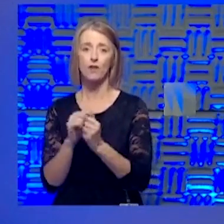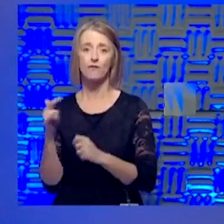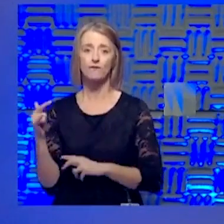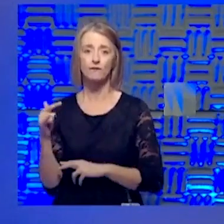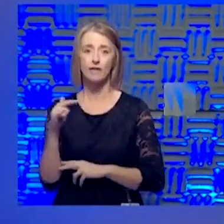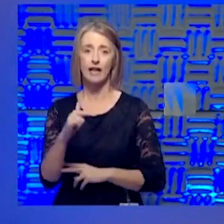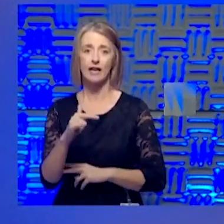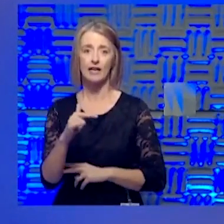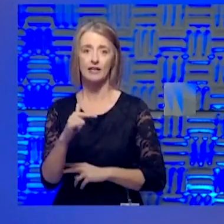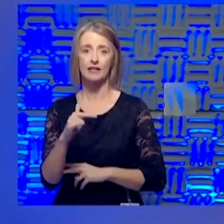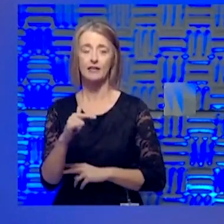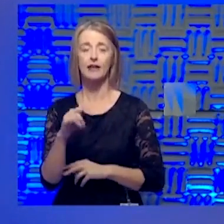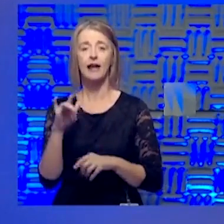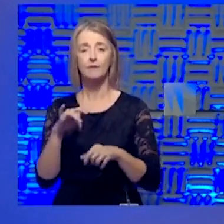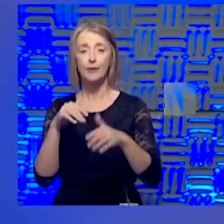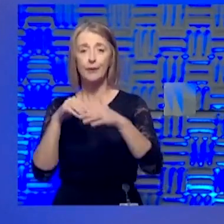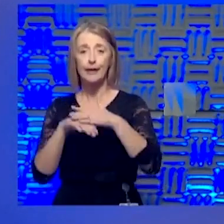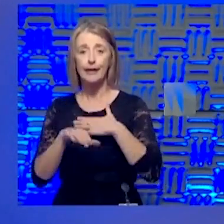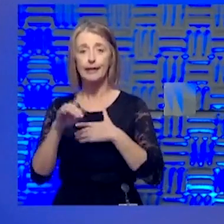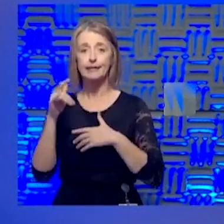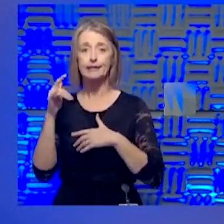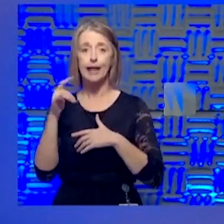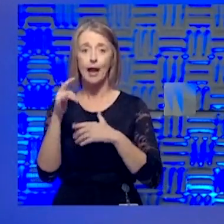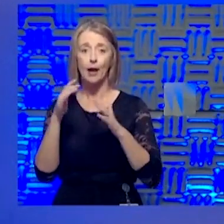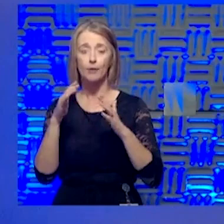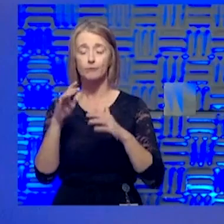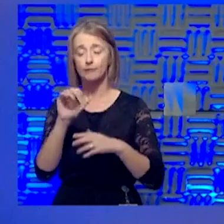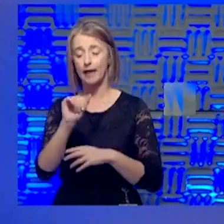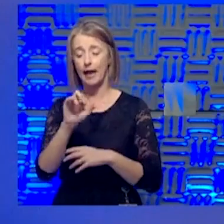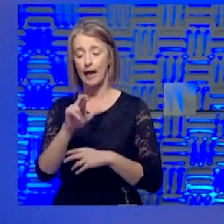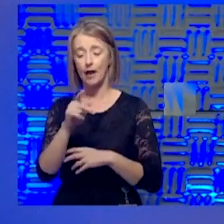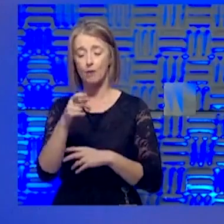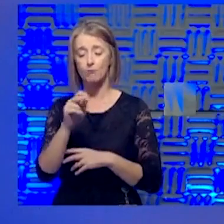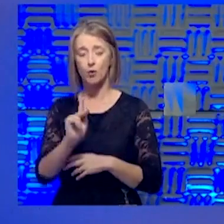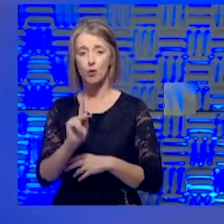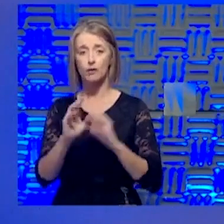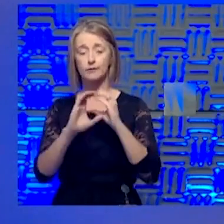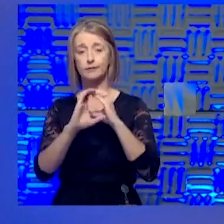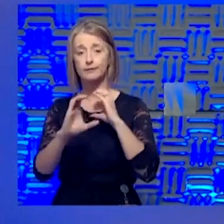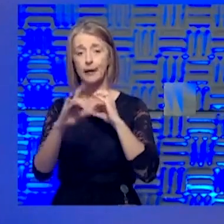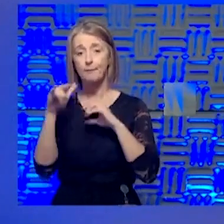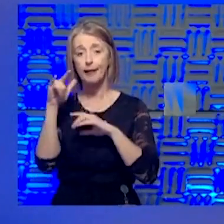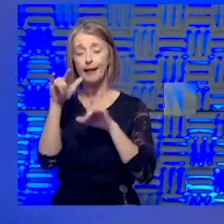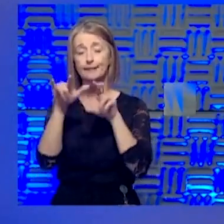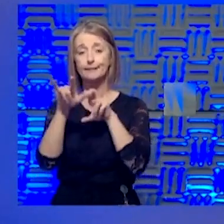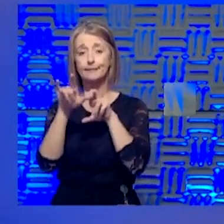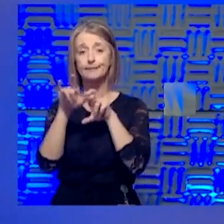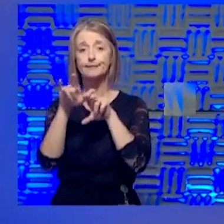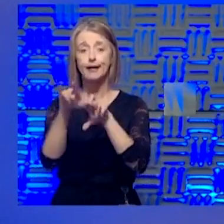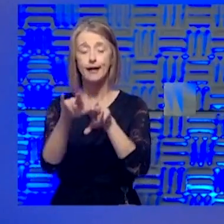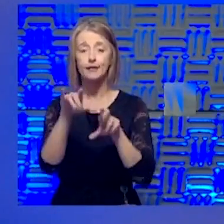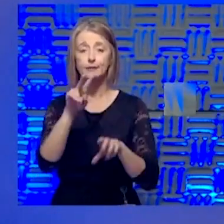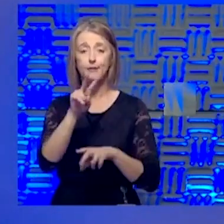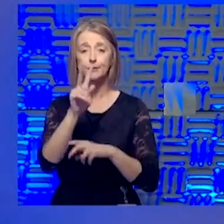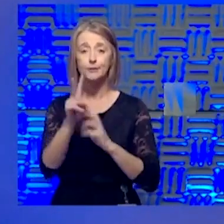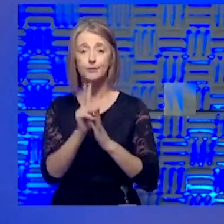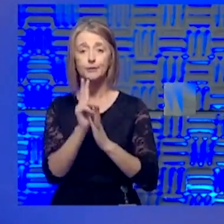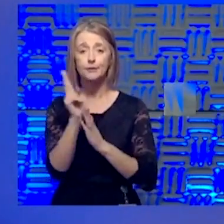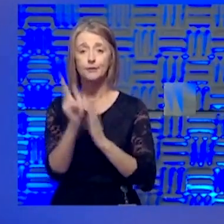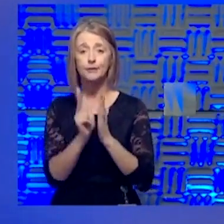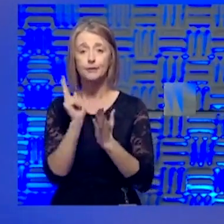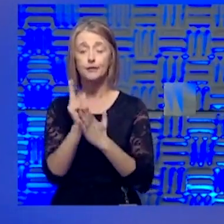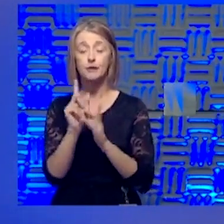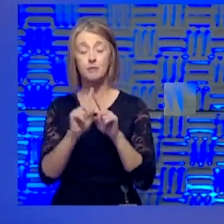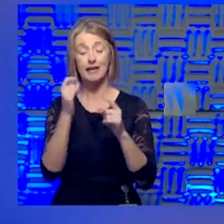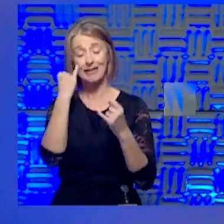because you have to go to the airport because you are in that flying tube for an hour, 2 hours, 3 hours at a time. But if you're driving, if you